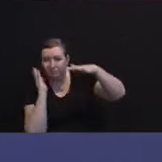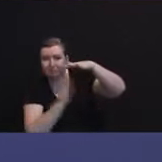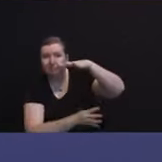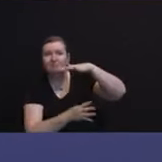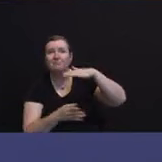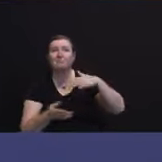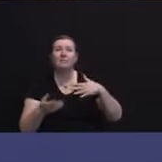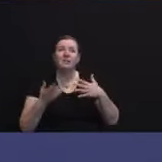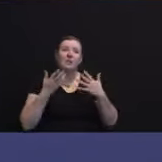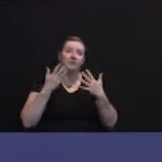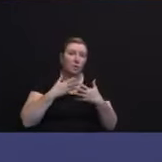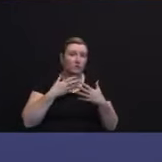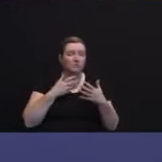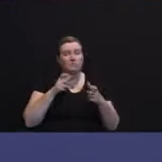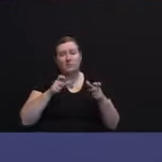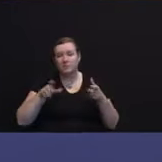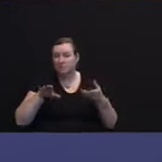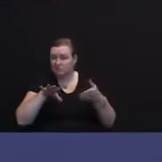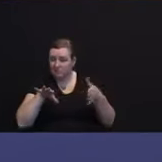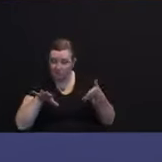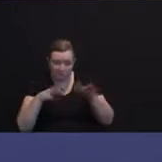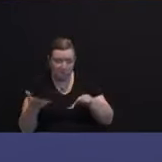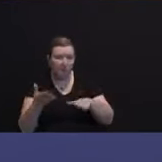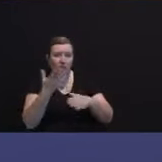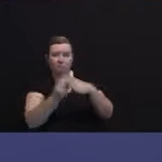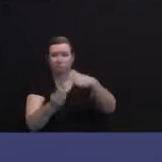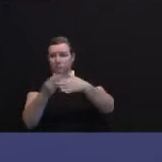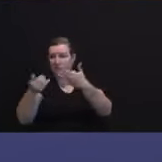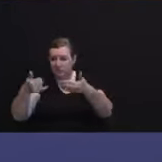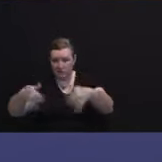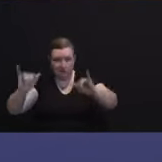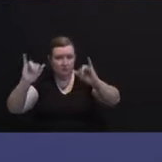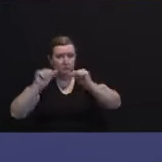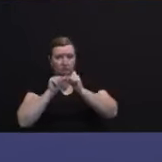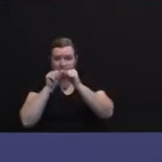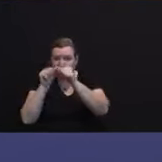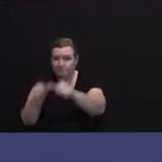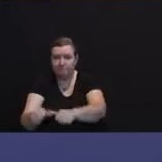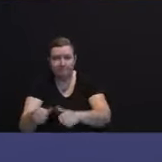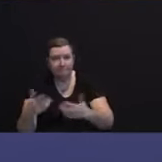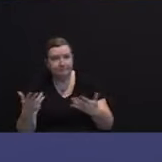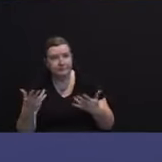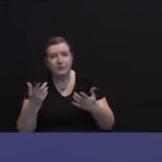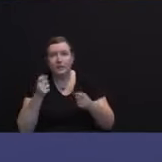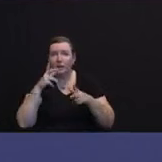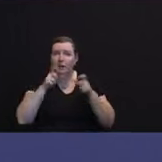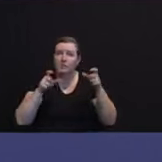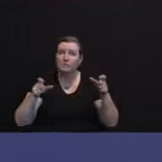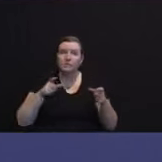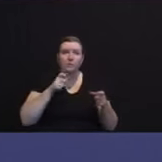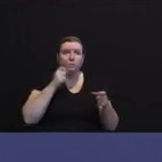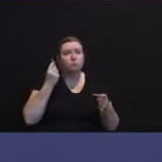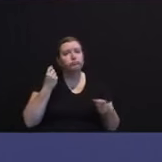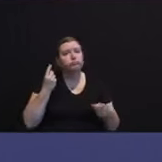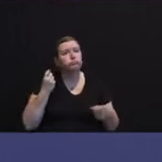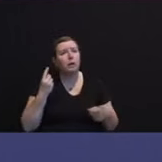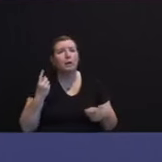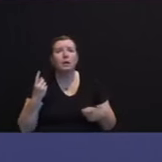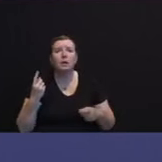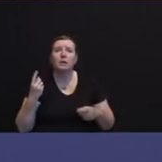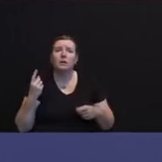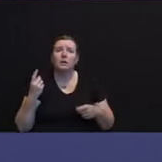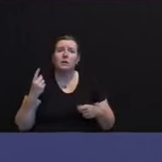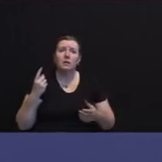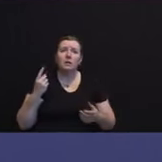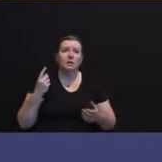discussed earlier, the percentage of folks who get it, who are losing their lives, has gone down mercifully. But that doesn't mean that people still